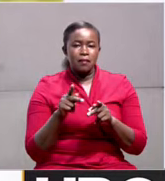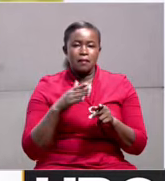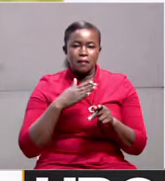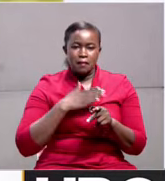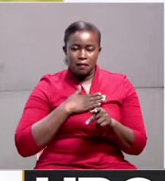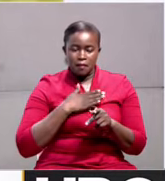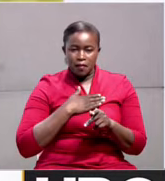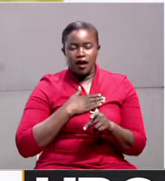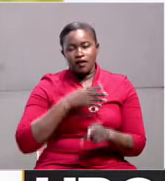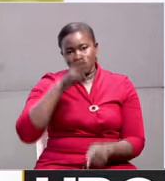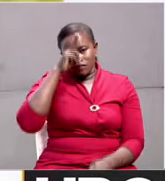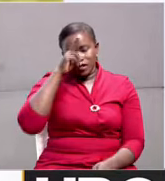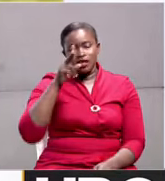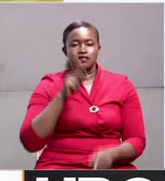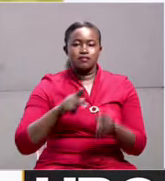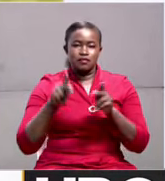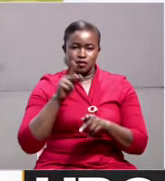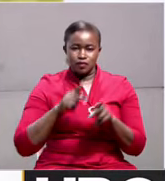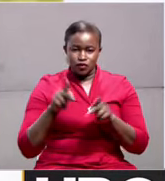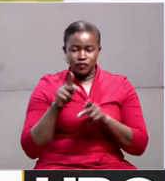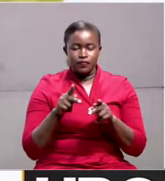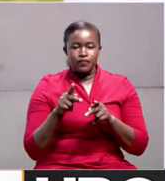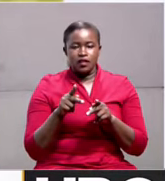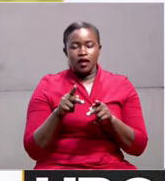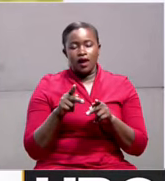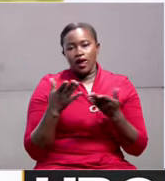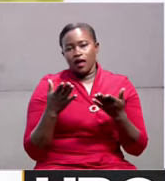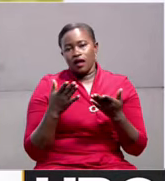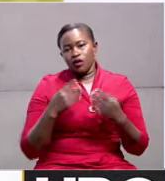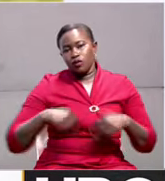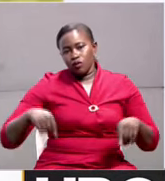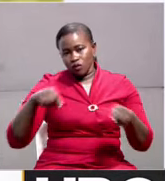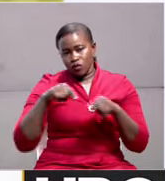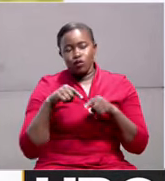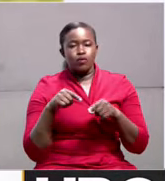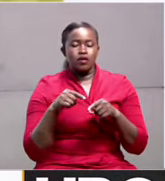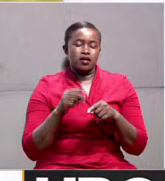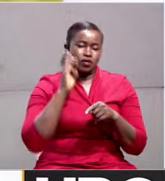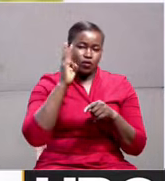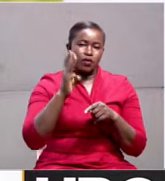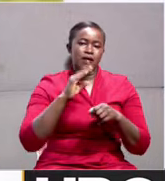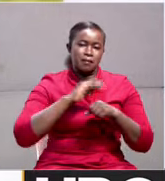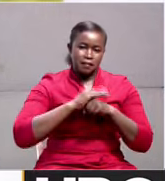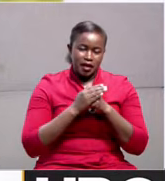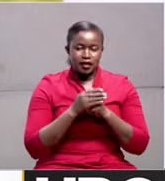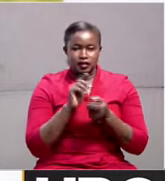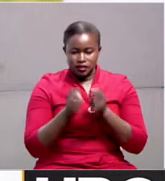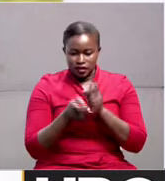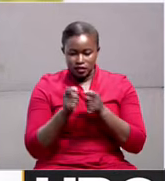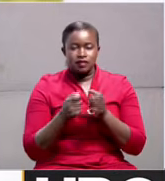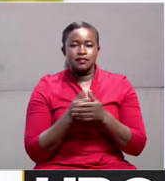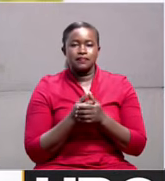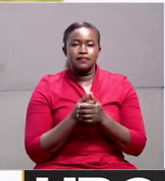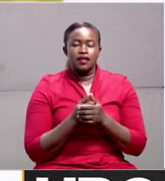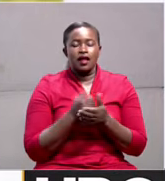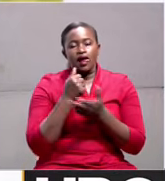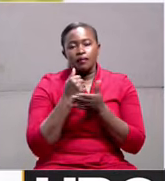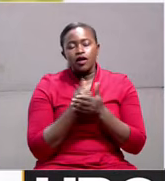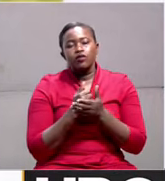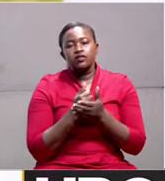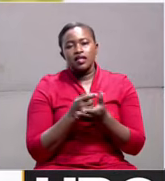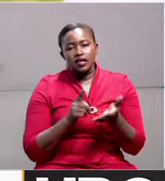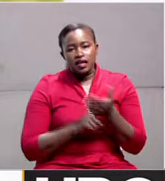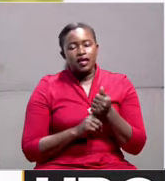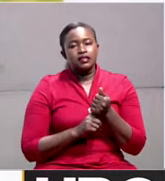my village people, we are going to make adjustments. You see, they are getting